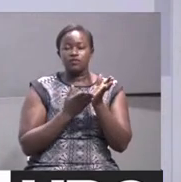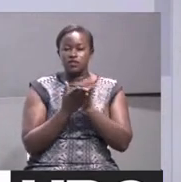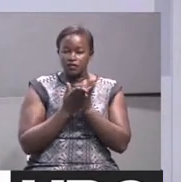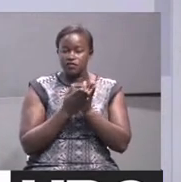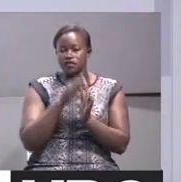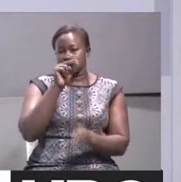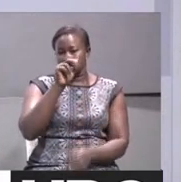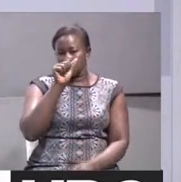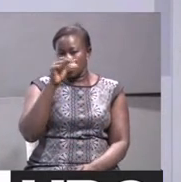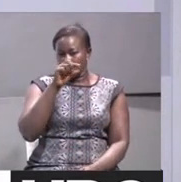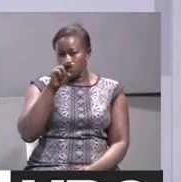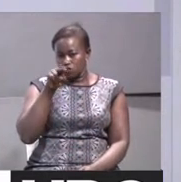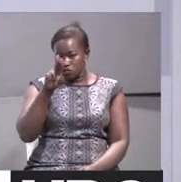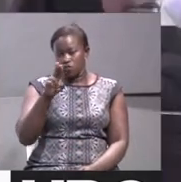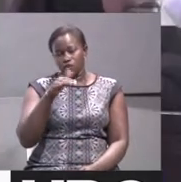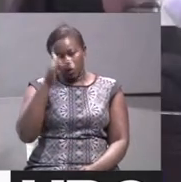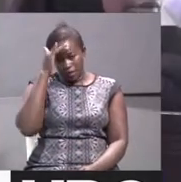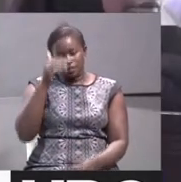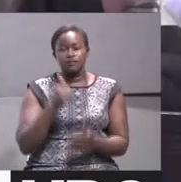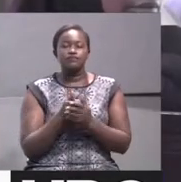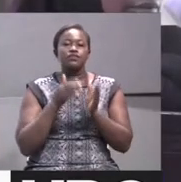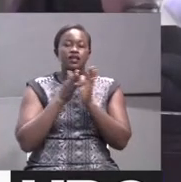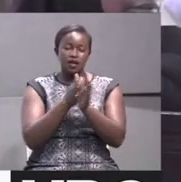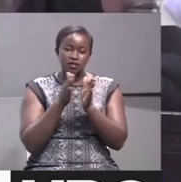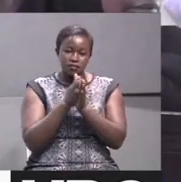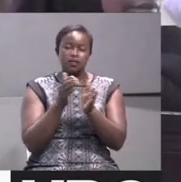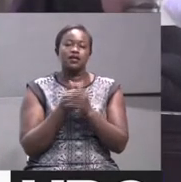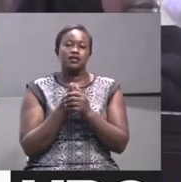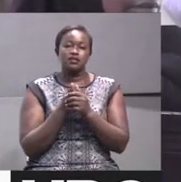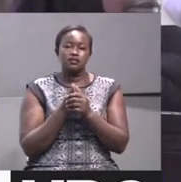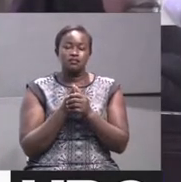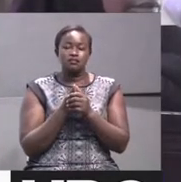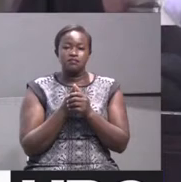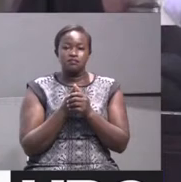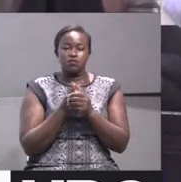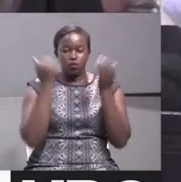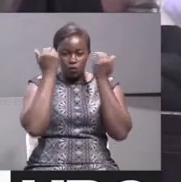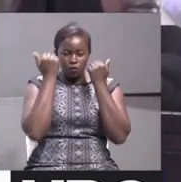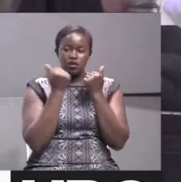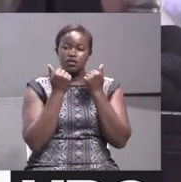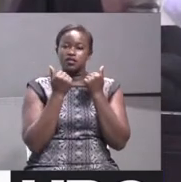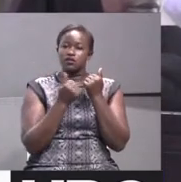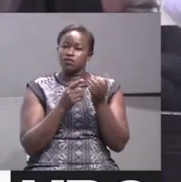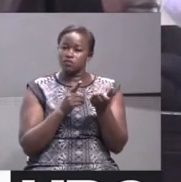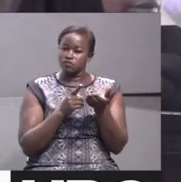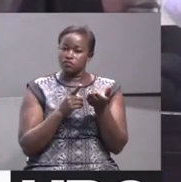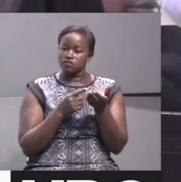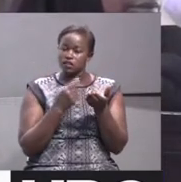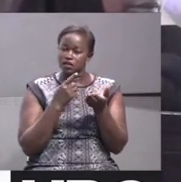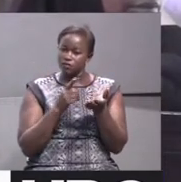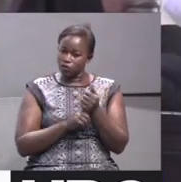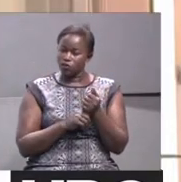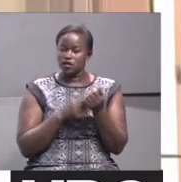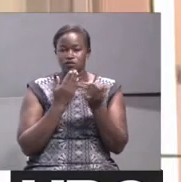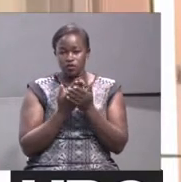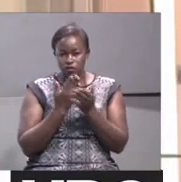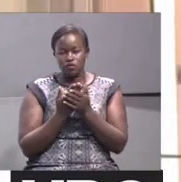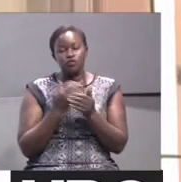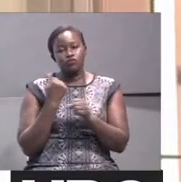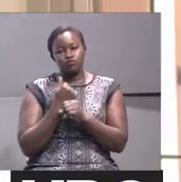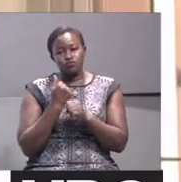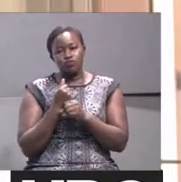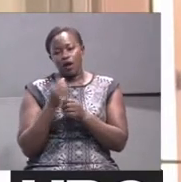Police. Kanene told court that he got a requisition from Detective ASP Isaac Sembeda to do